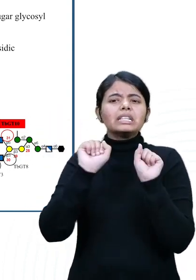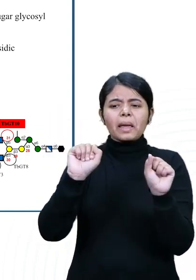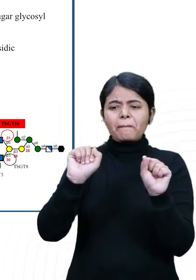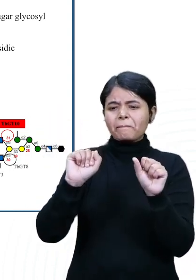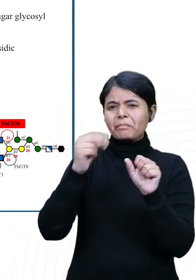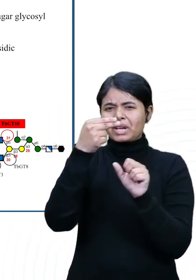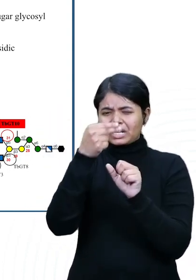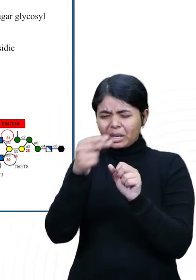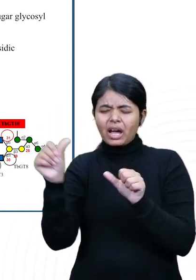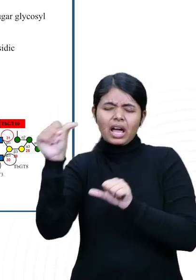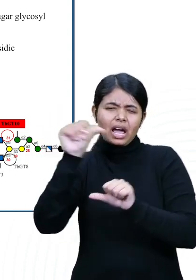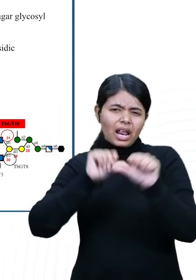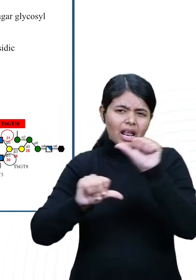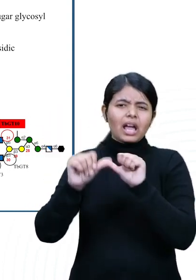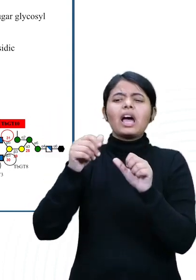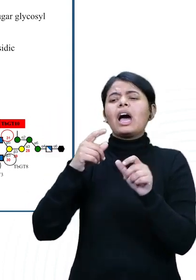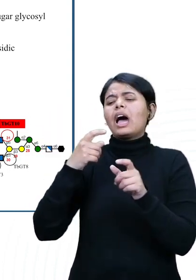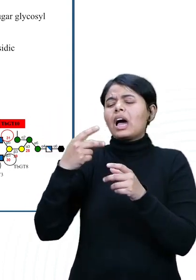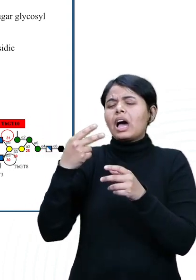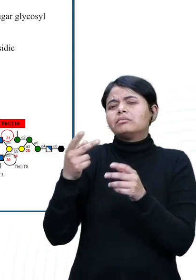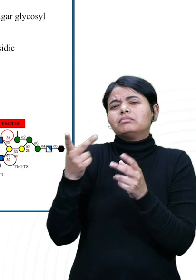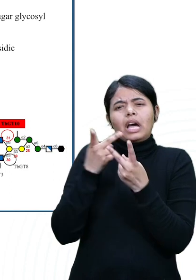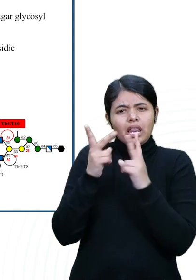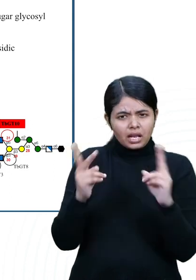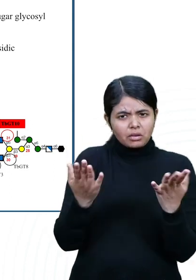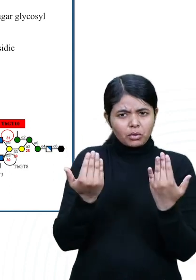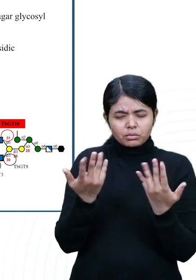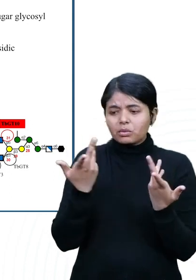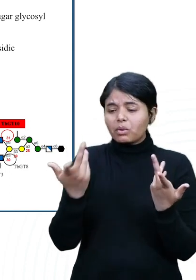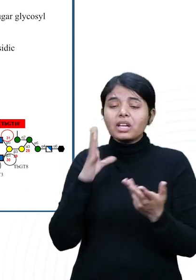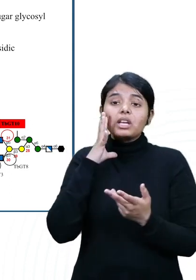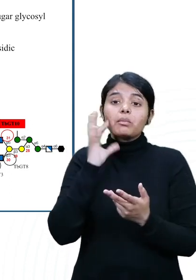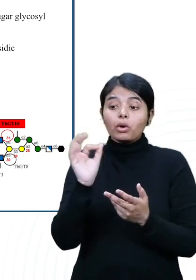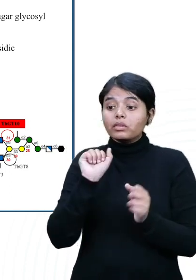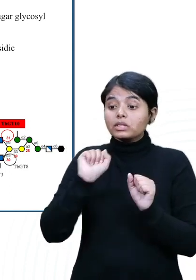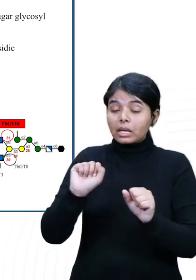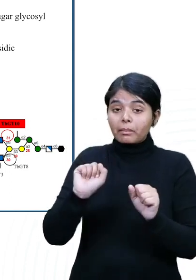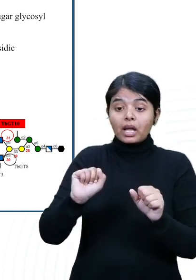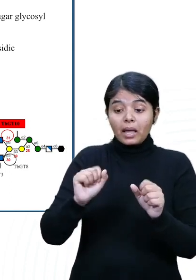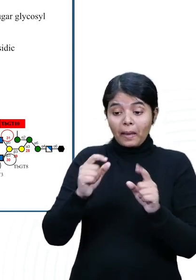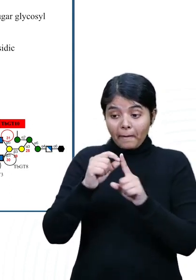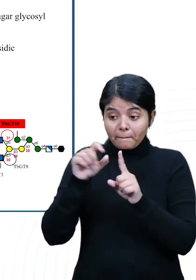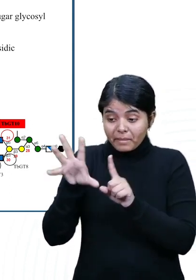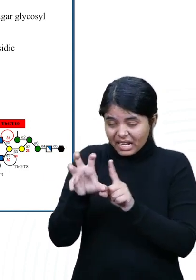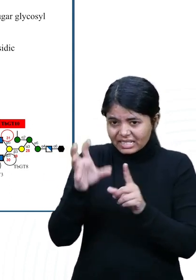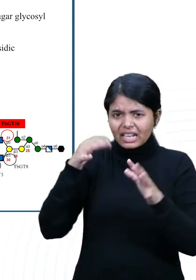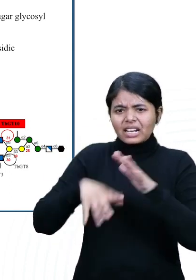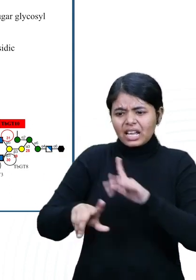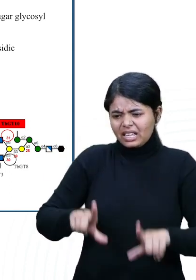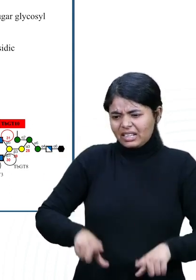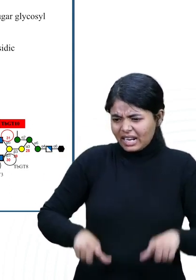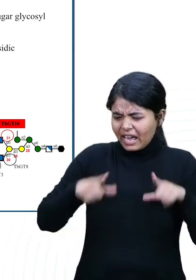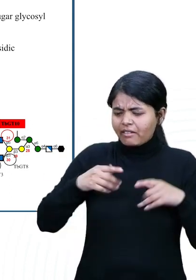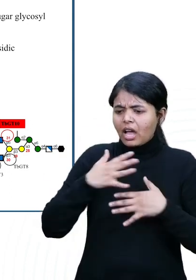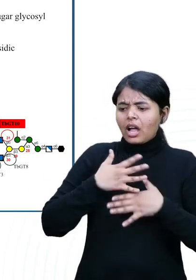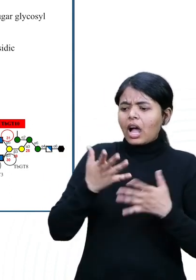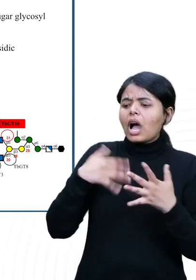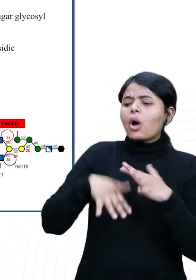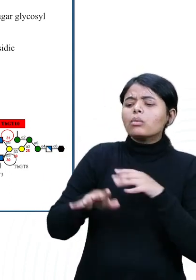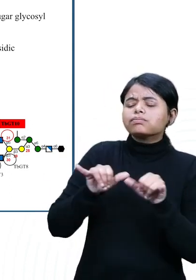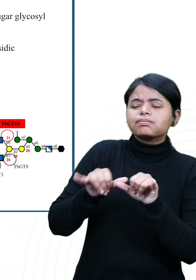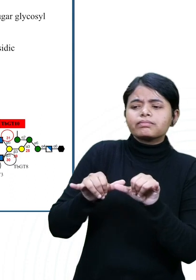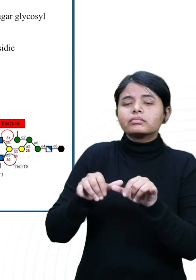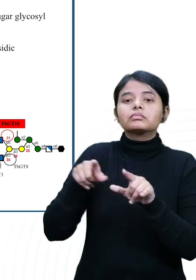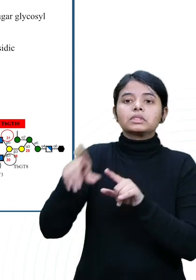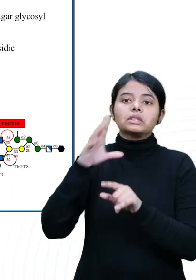predicted to account for 38 known glycosidic linkages. And now you can see here that every linkage is